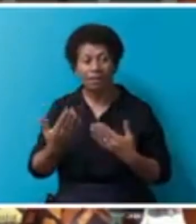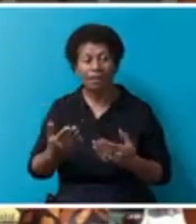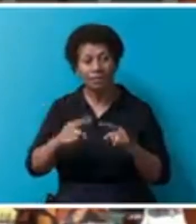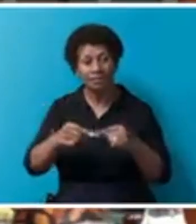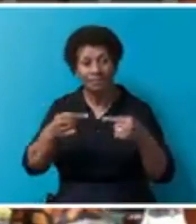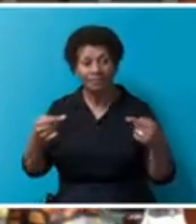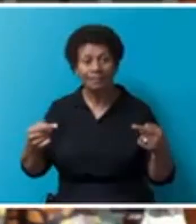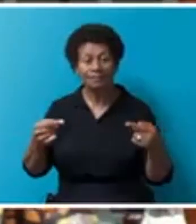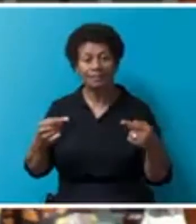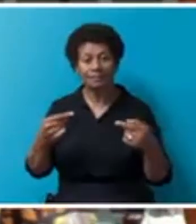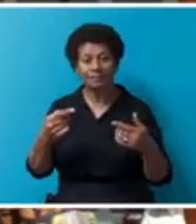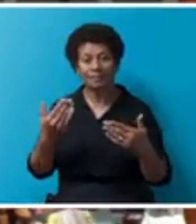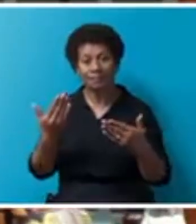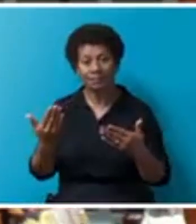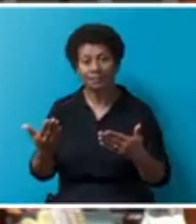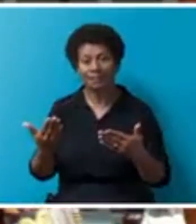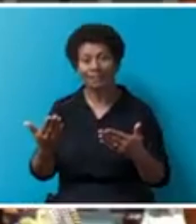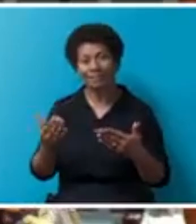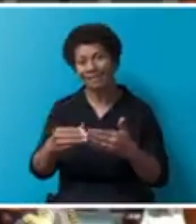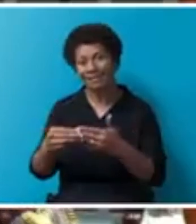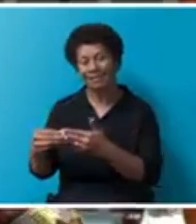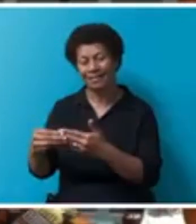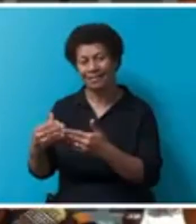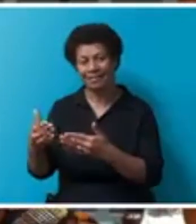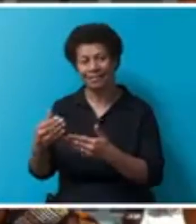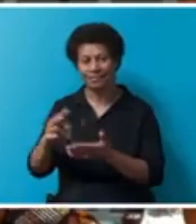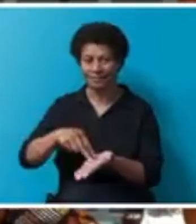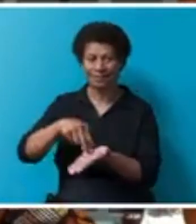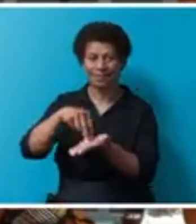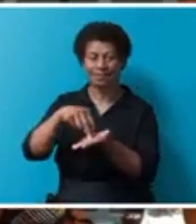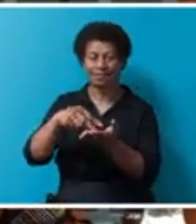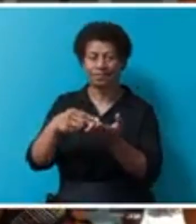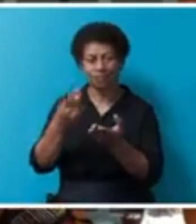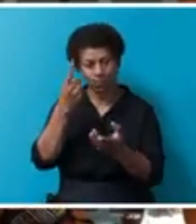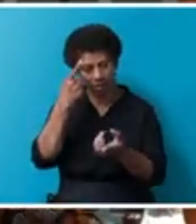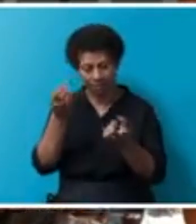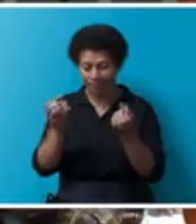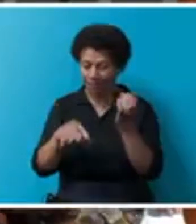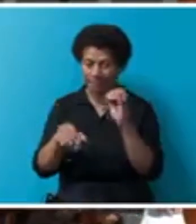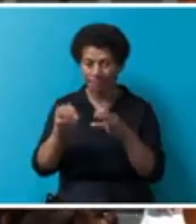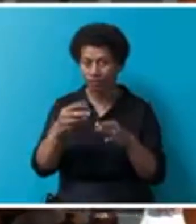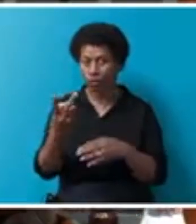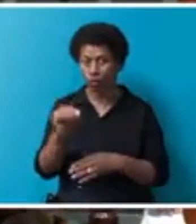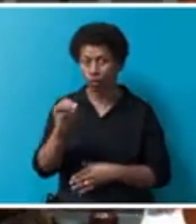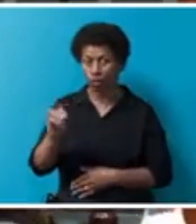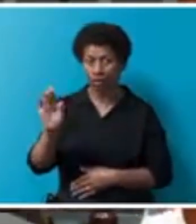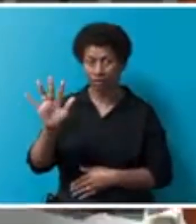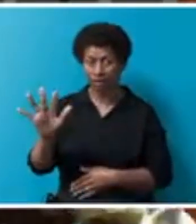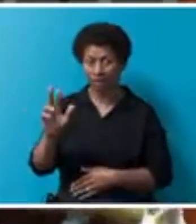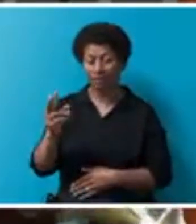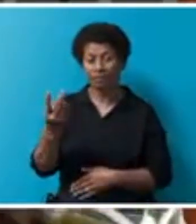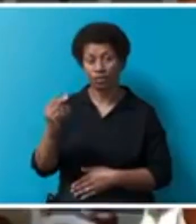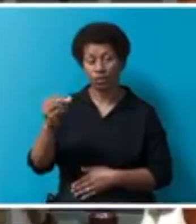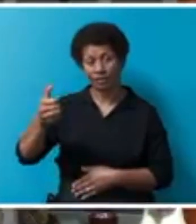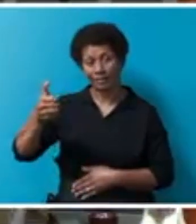Parliament, I rise to contribute and provide my support to the 2025-26 National